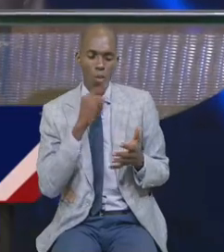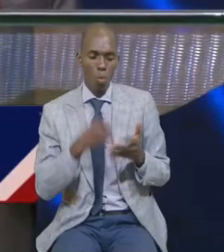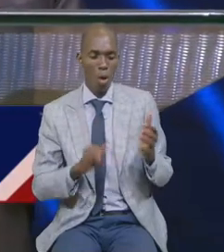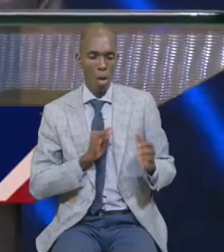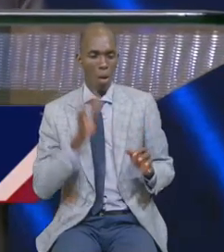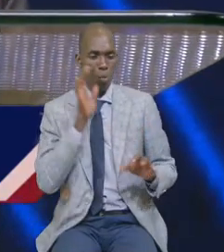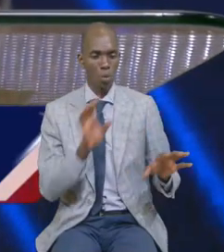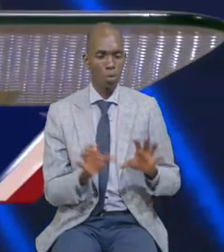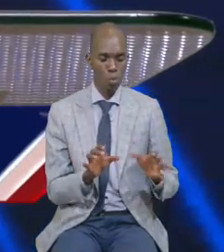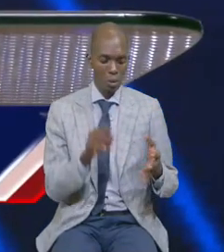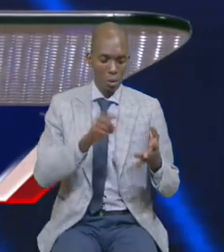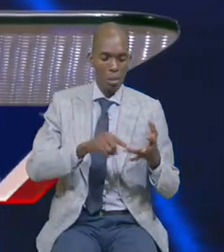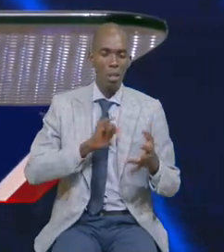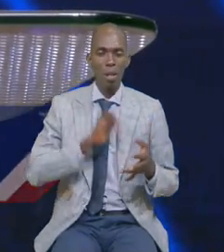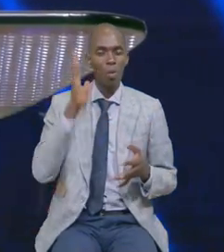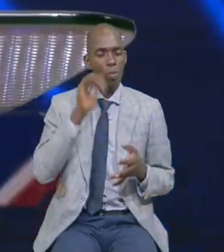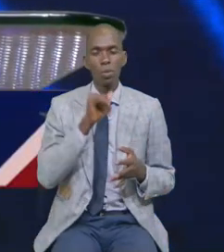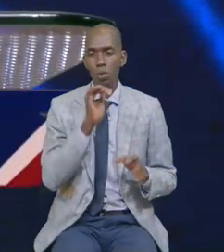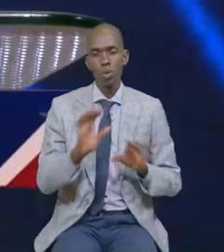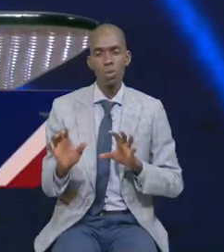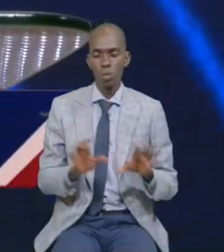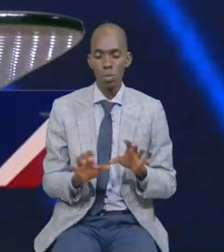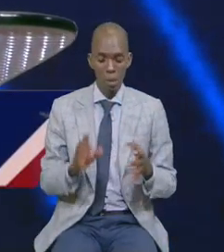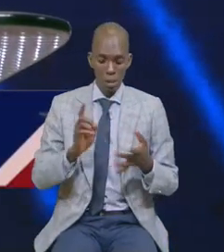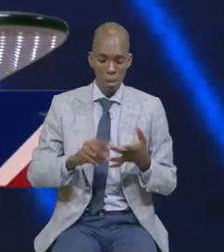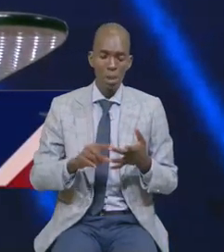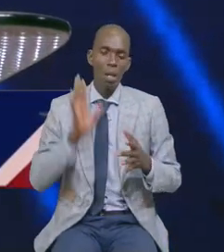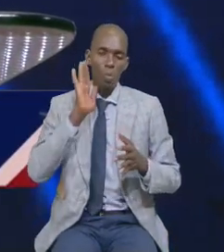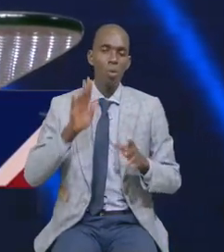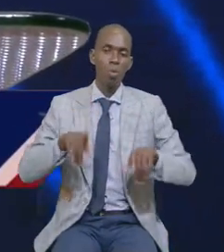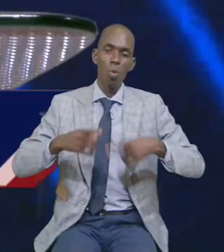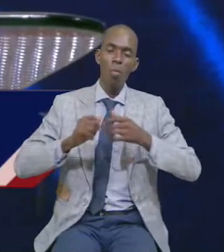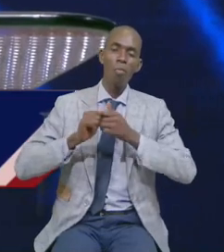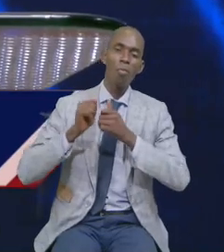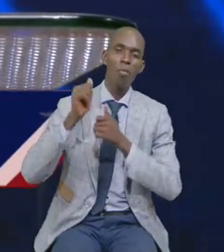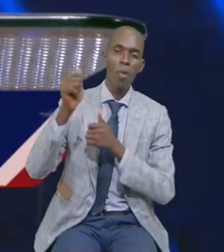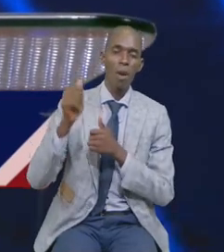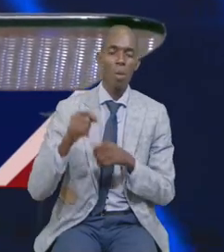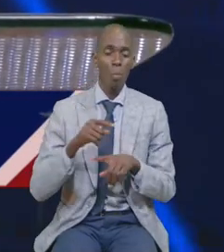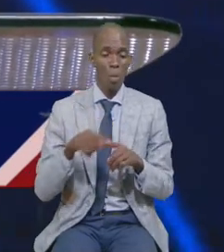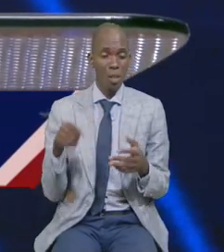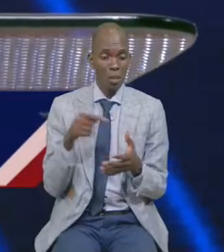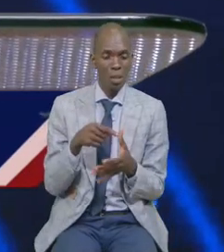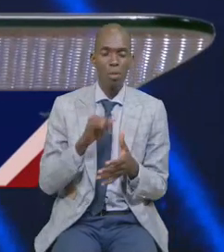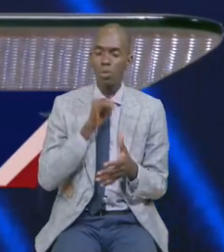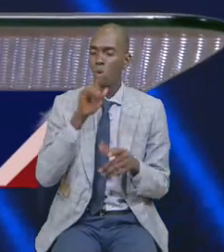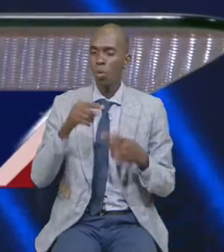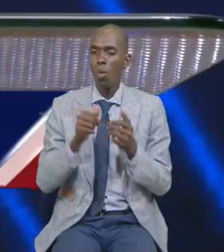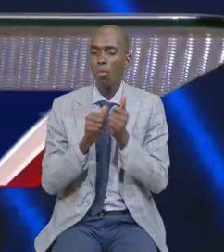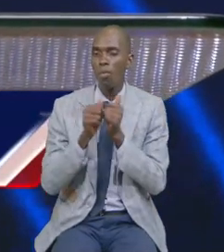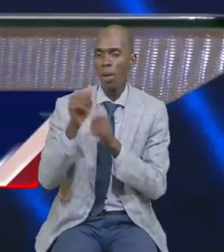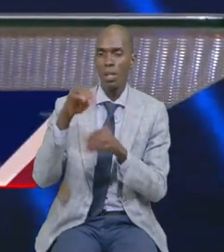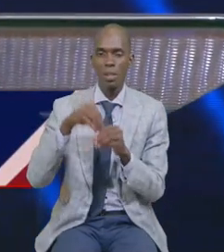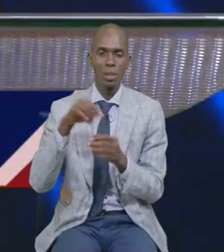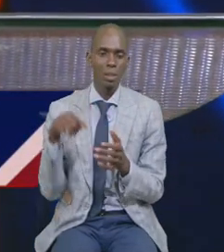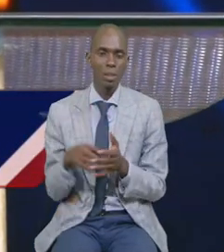far I will go. This is how far I will not go. This is what I will handle